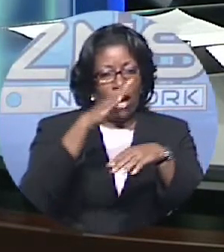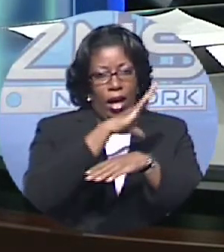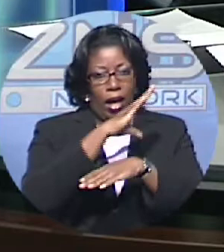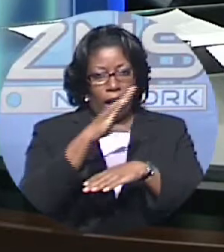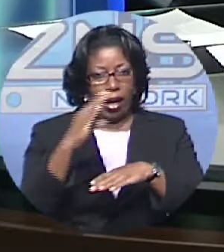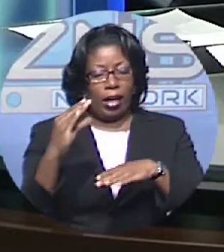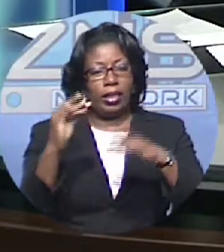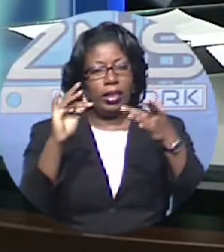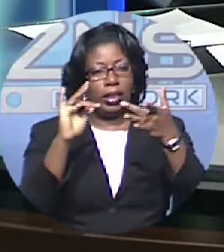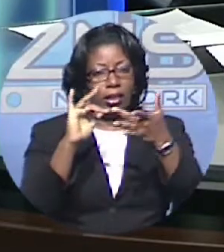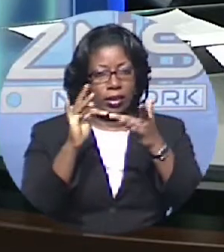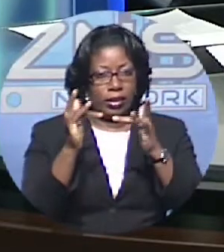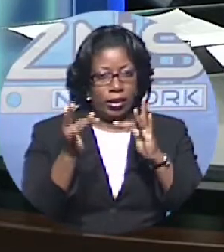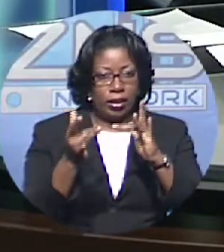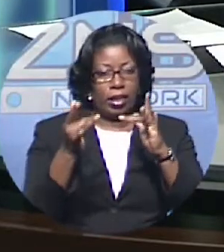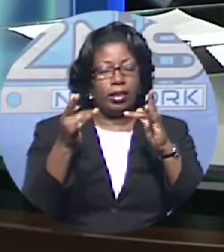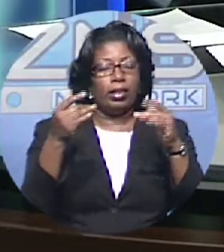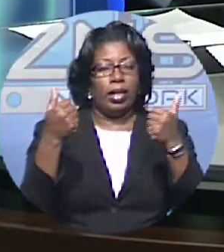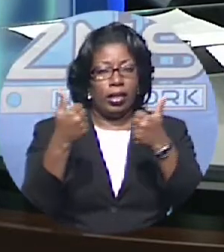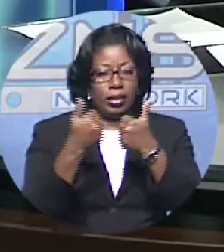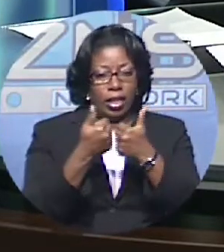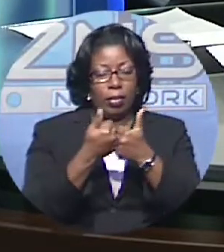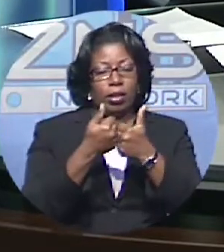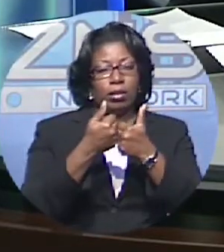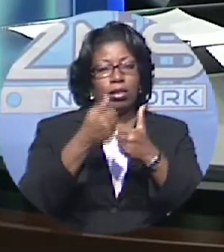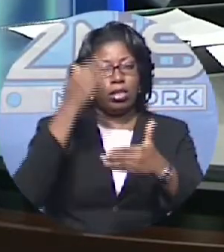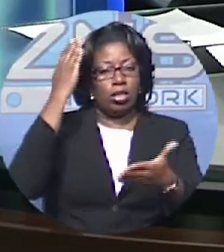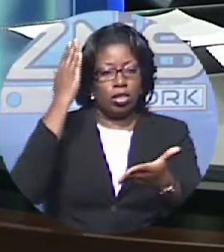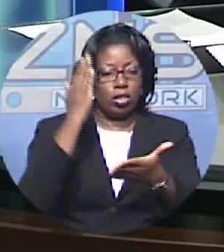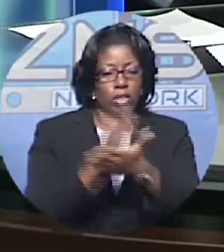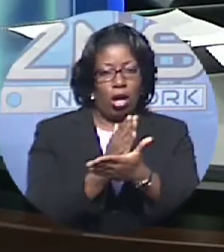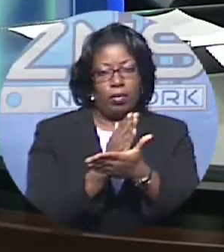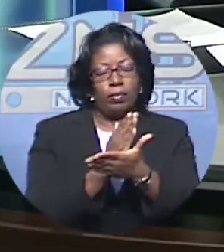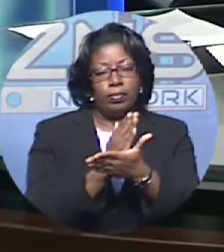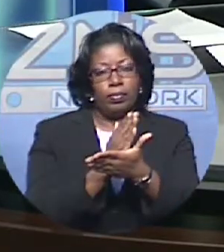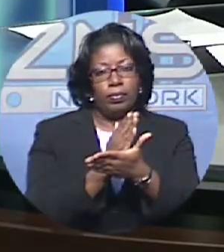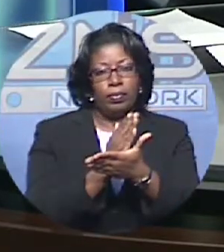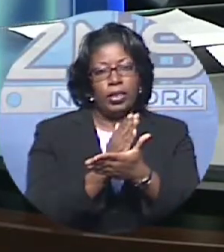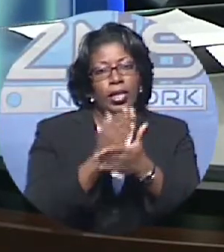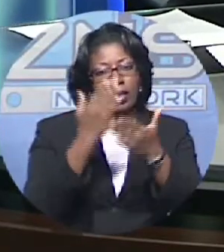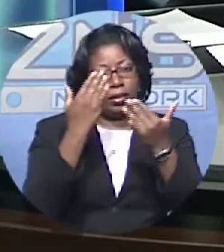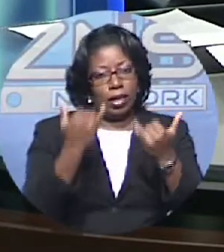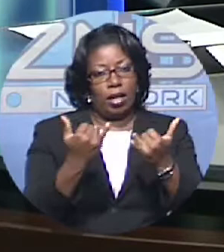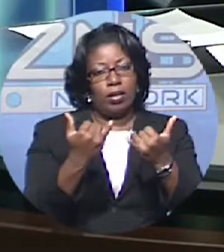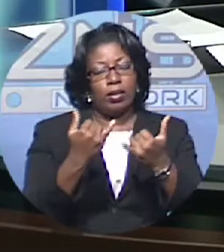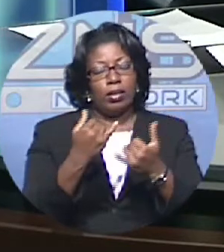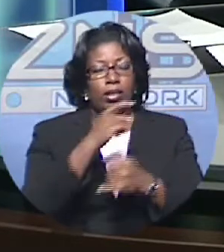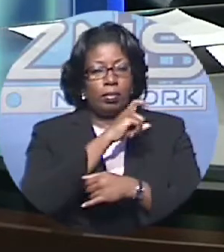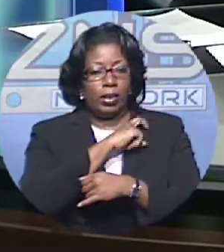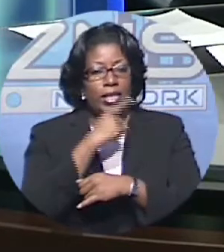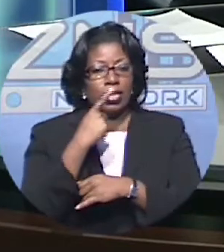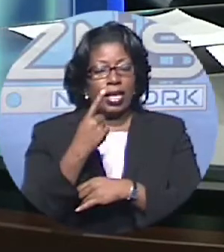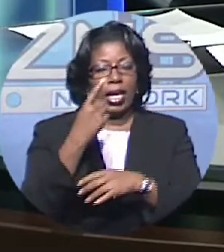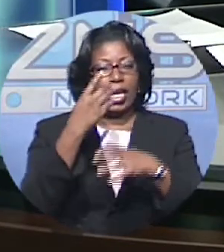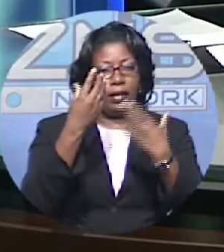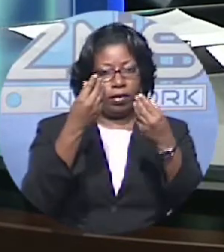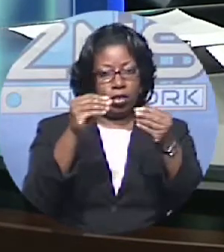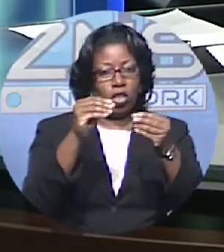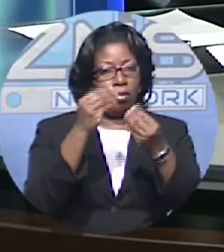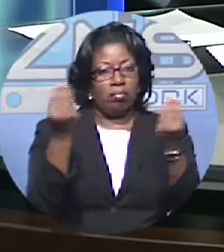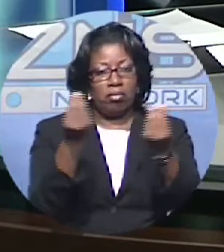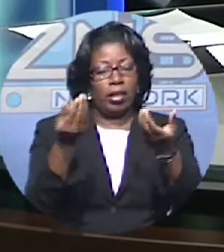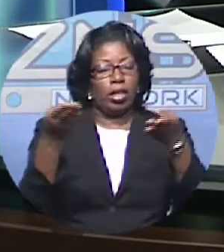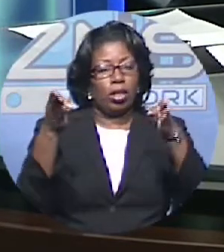gaming and the numbers games, must cease with immediate effect. The release added that if the shops don't close, the owners, operators,